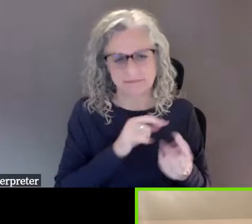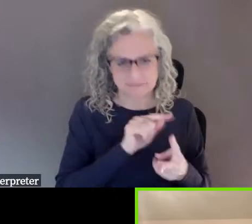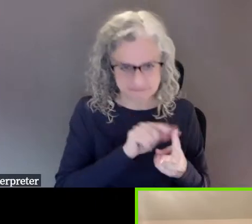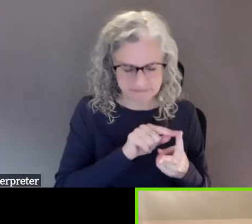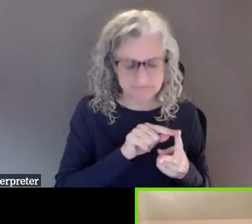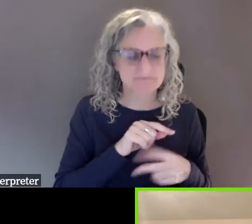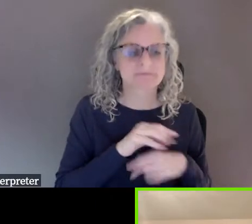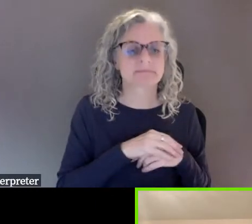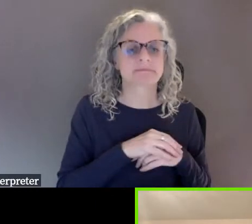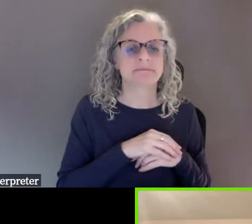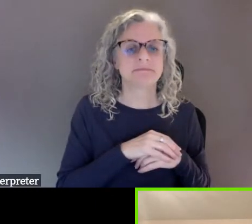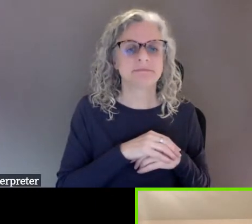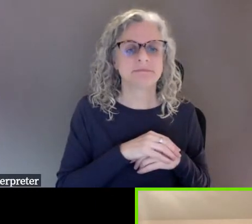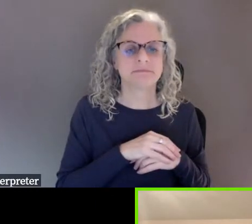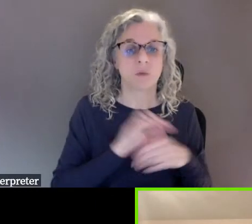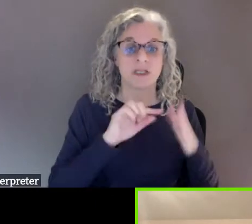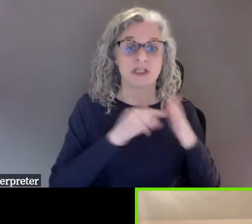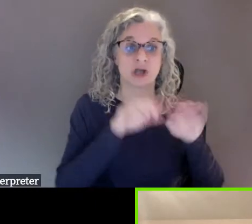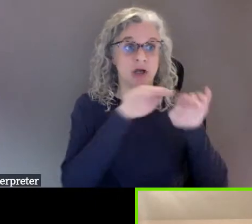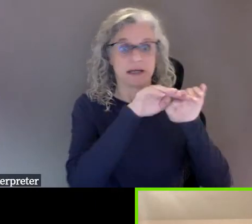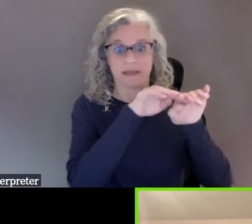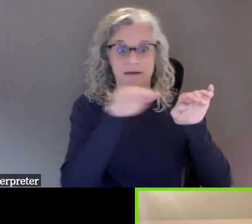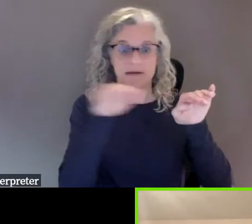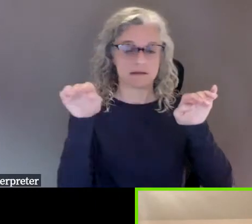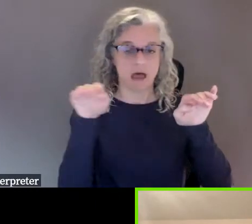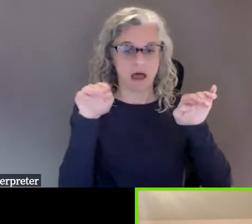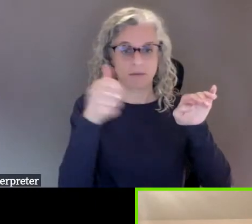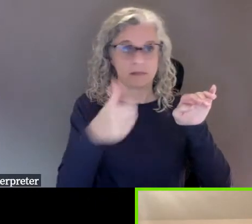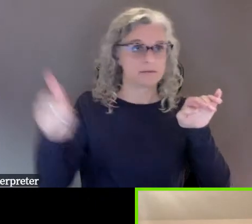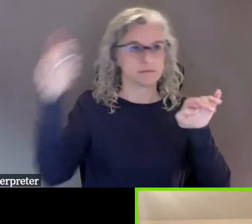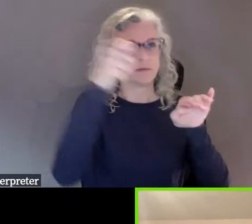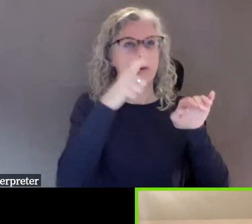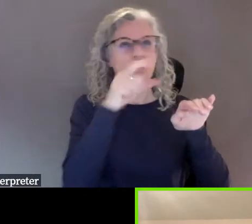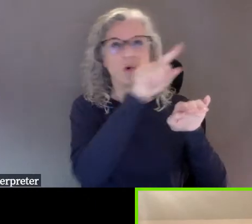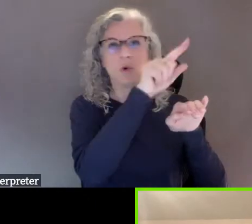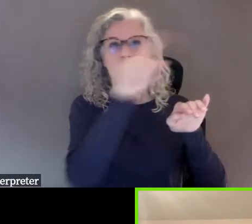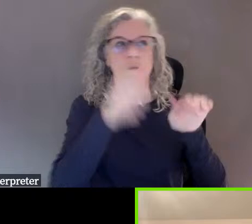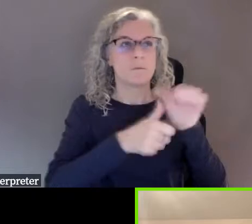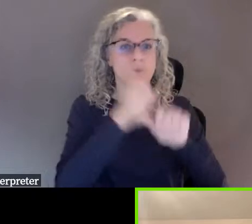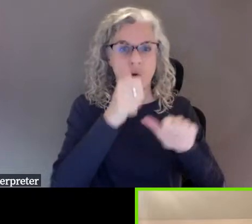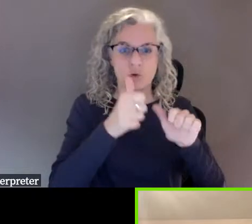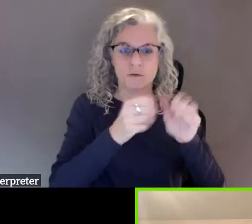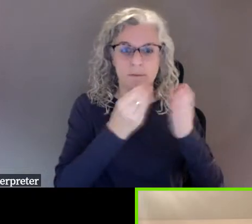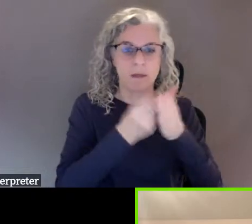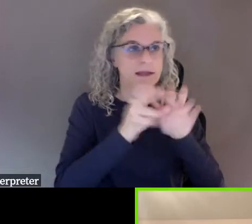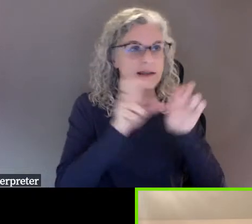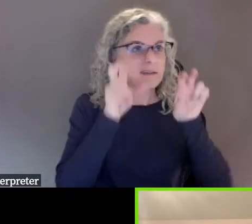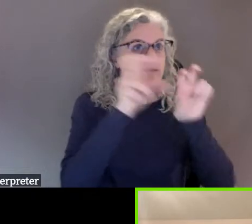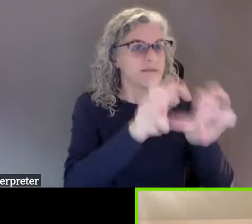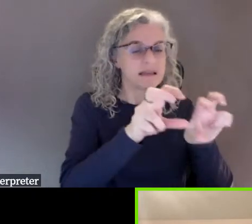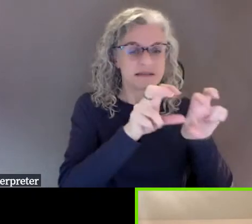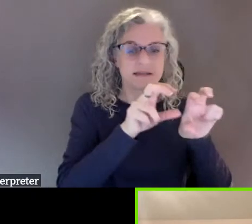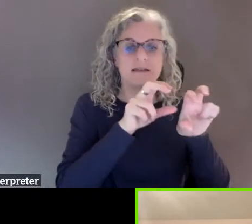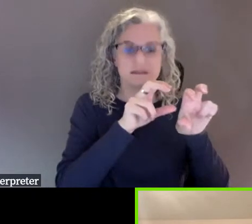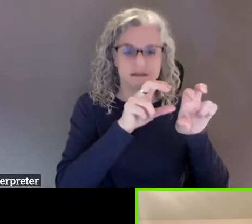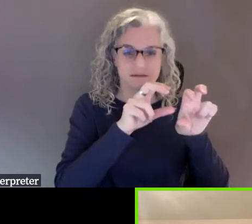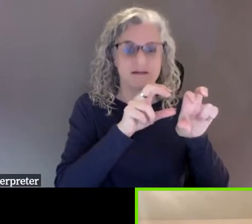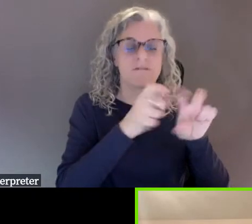We started from the top and we looked down, like who has the most money invested in Israel in our union, in Israel